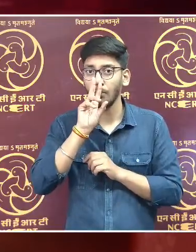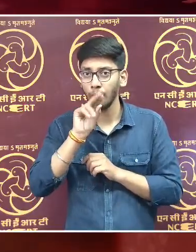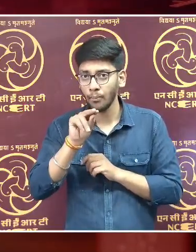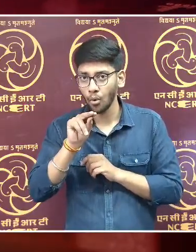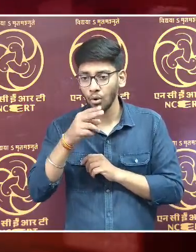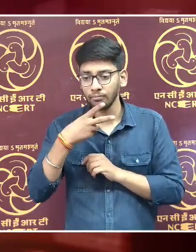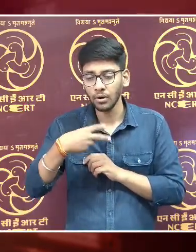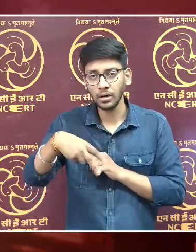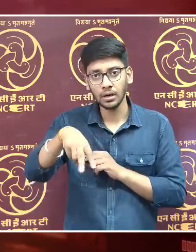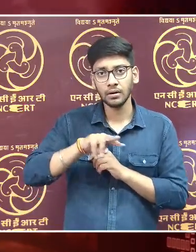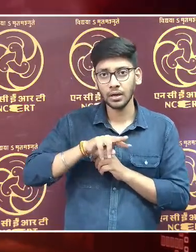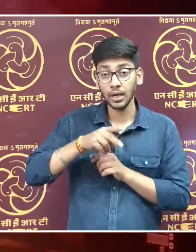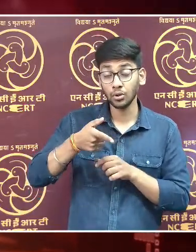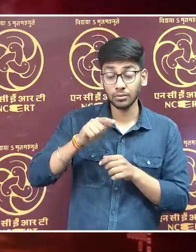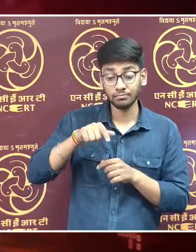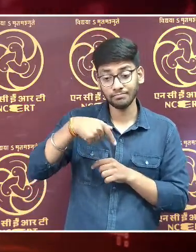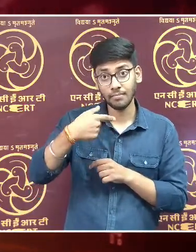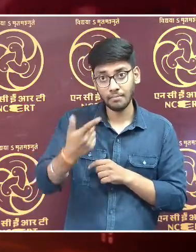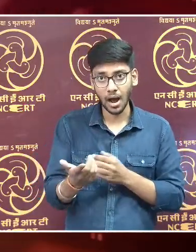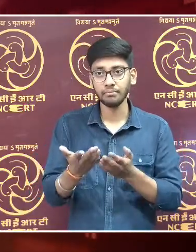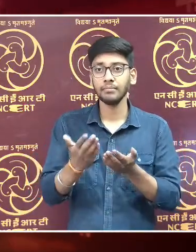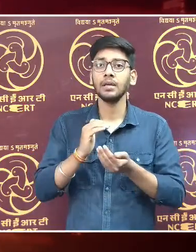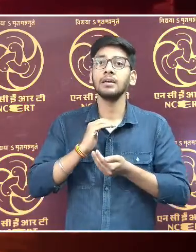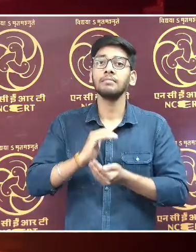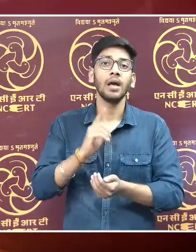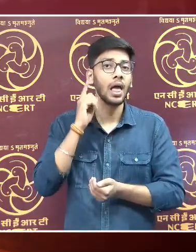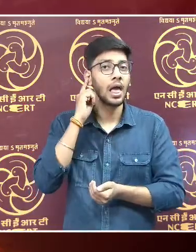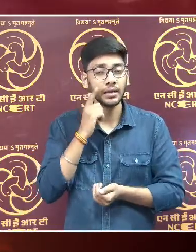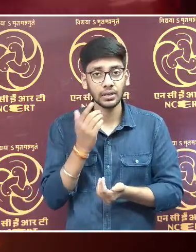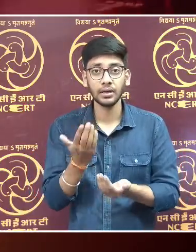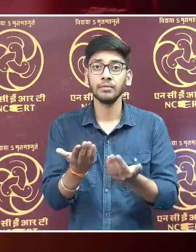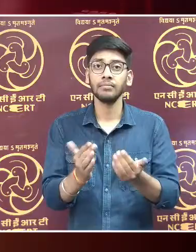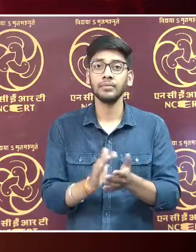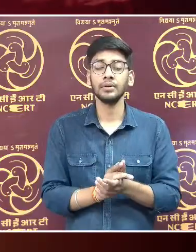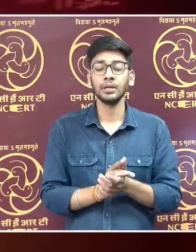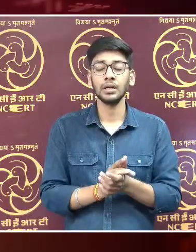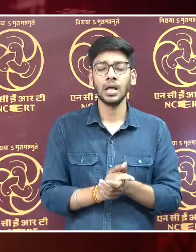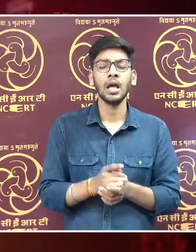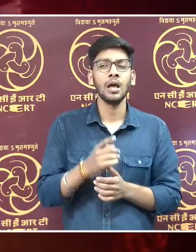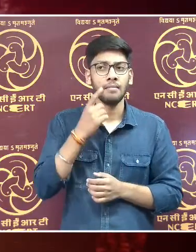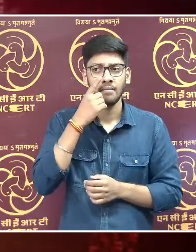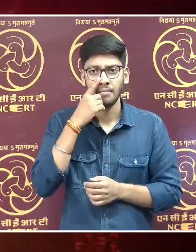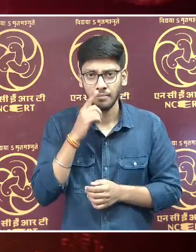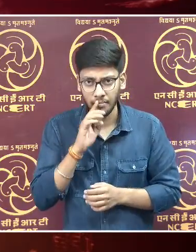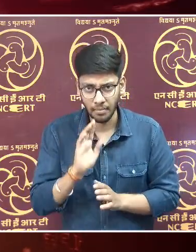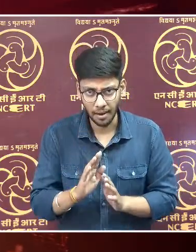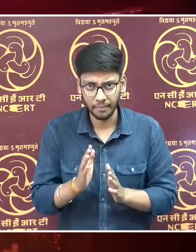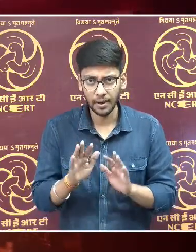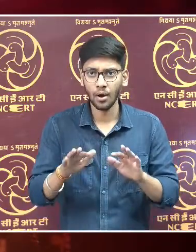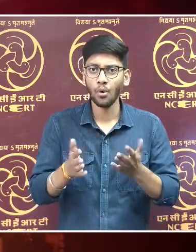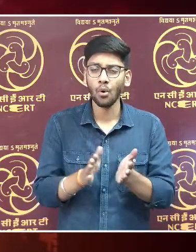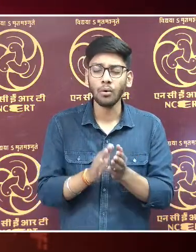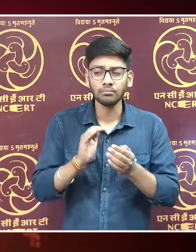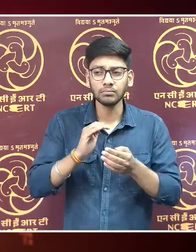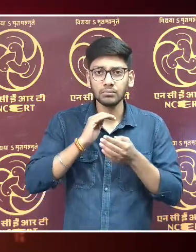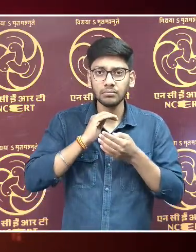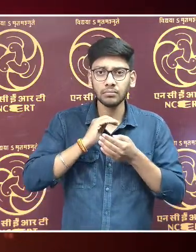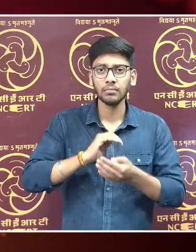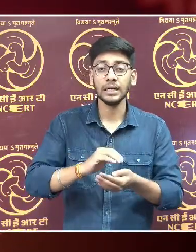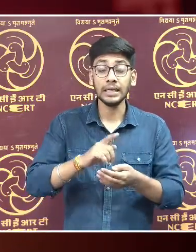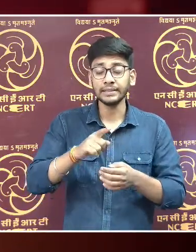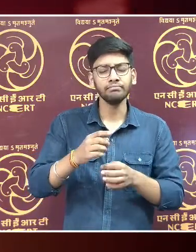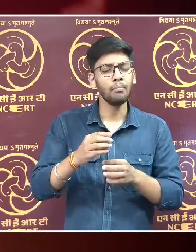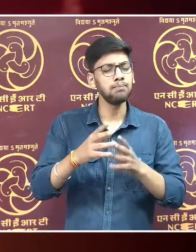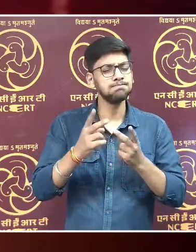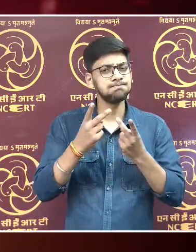the child to be born. Yes. Okay. Yes. So telling that to the parents before the child has been born, it gives a lot